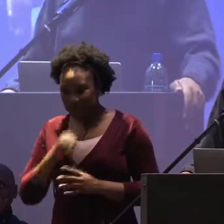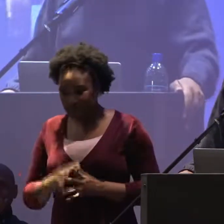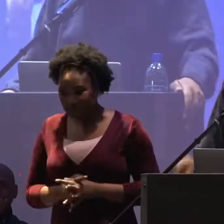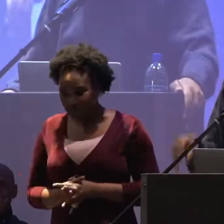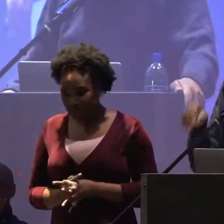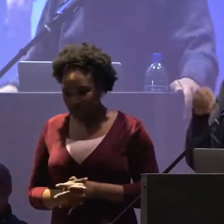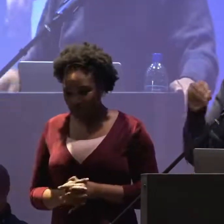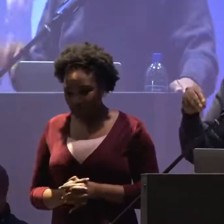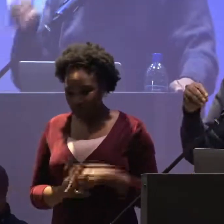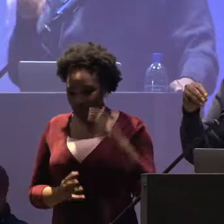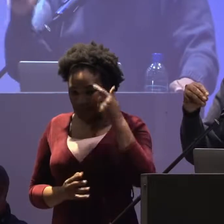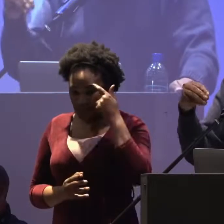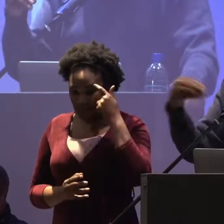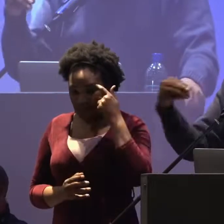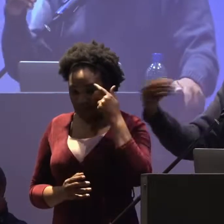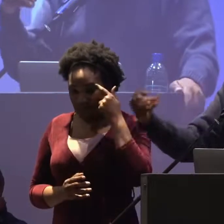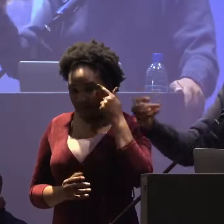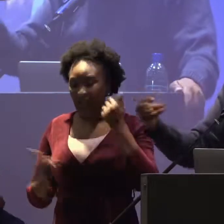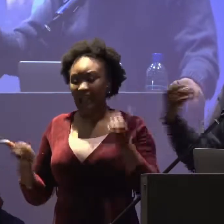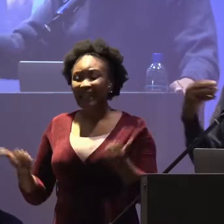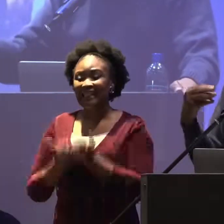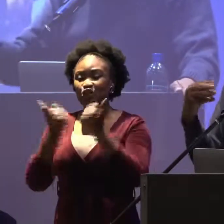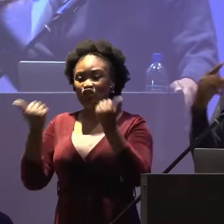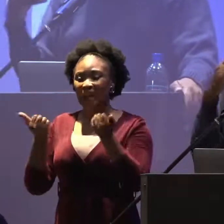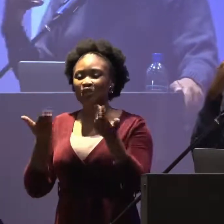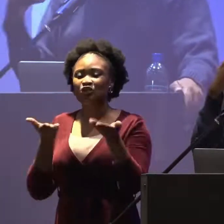this is the challenge that we face